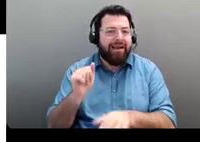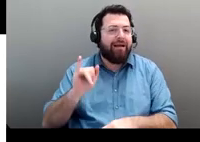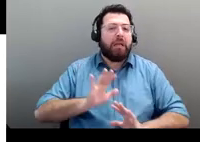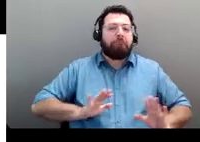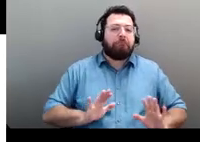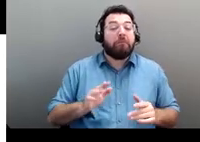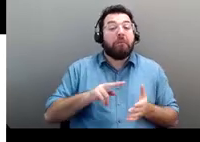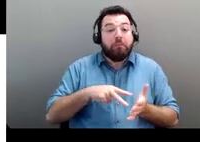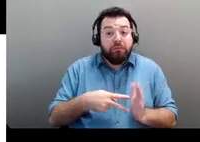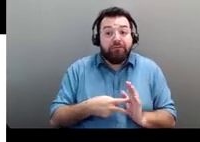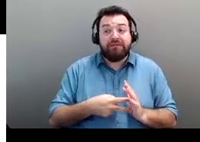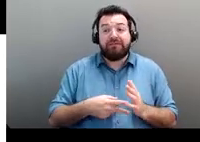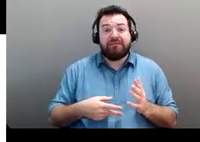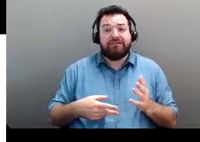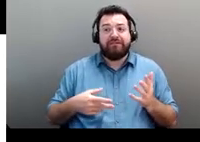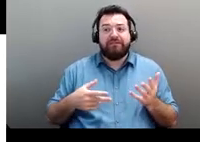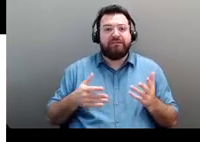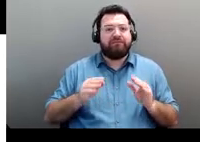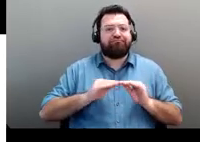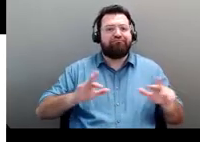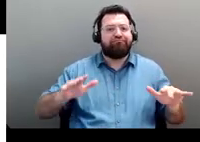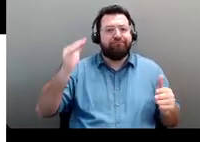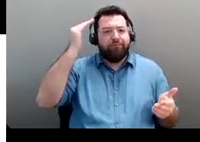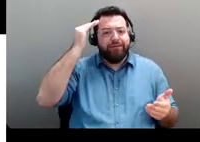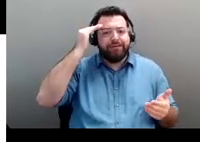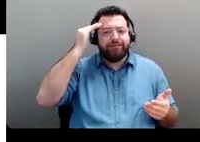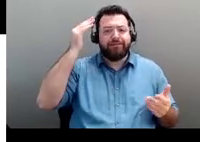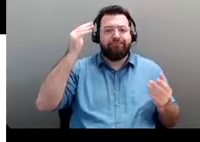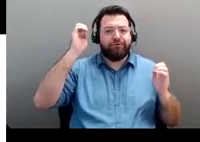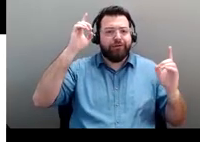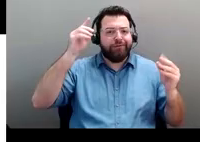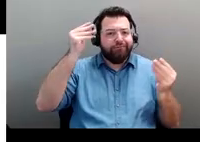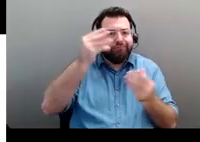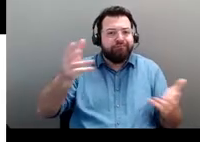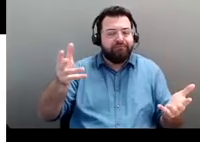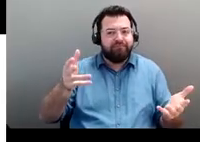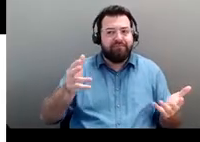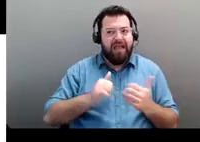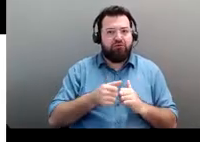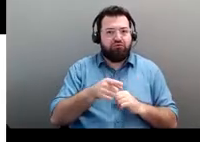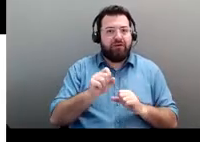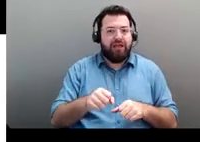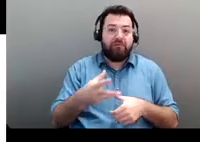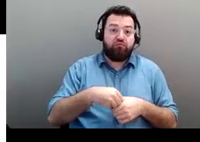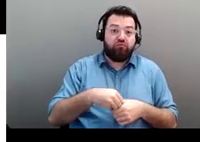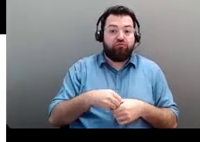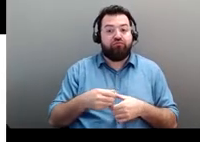It's just the purpose is to be aware of other things that you can do in the classroom. Um,